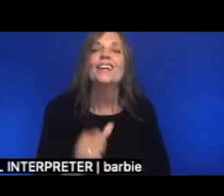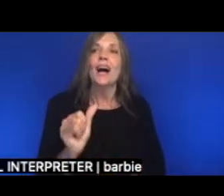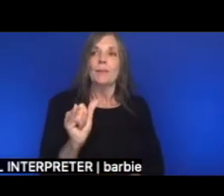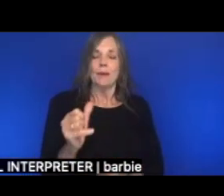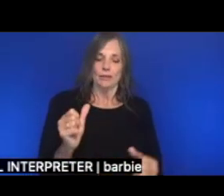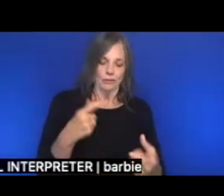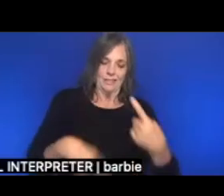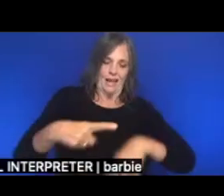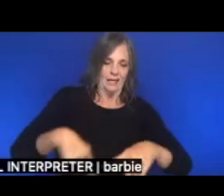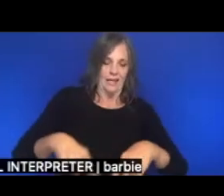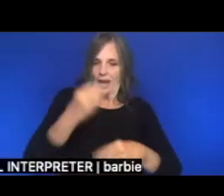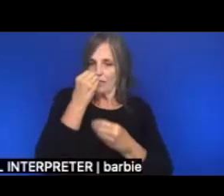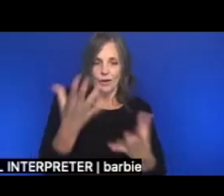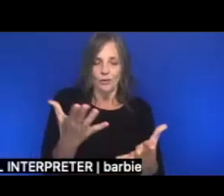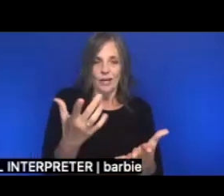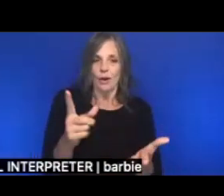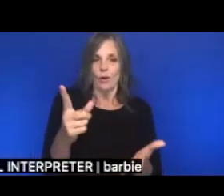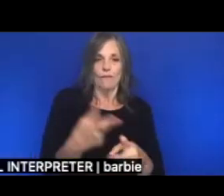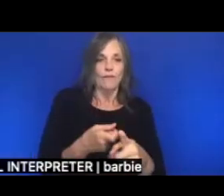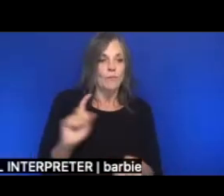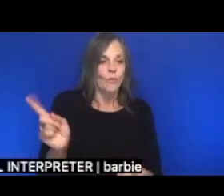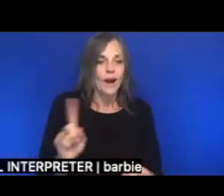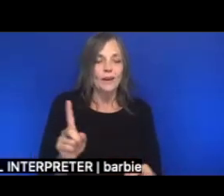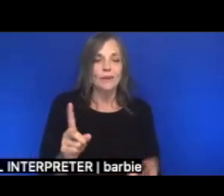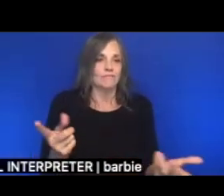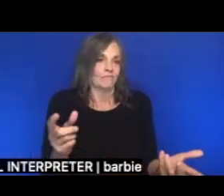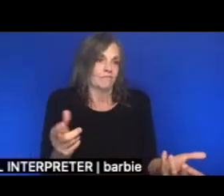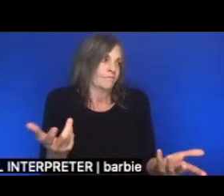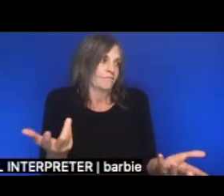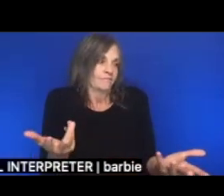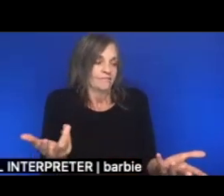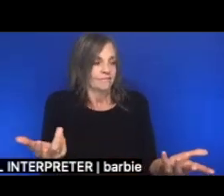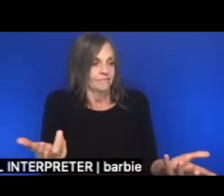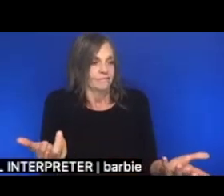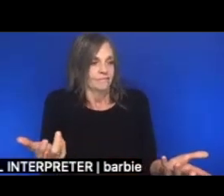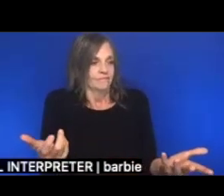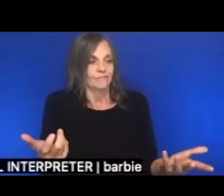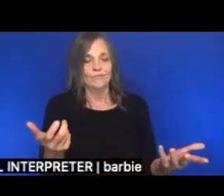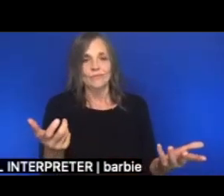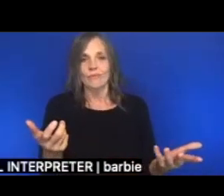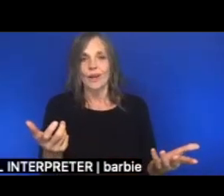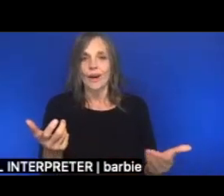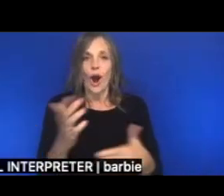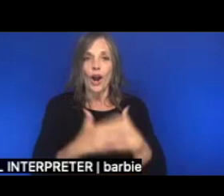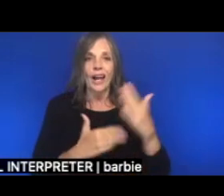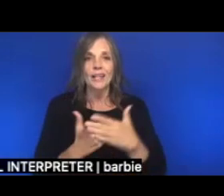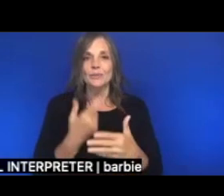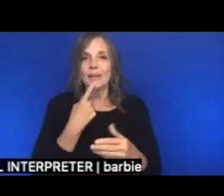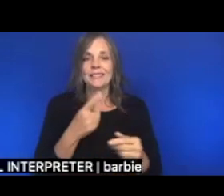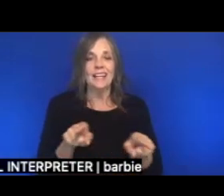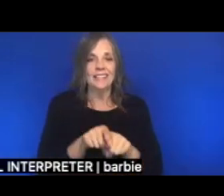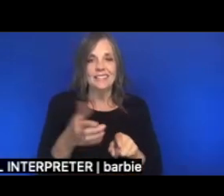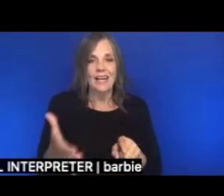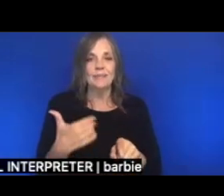where you are coming from, because there's nothing that, yeah, that we can kind of, yeah, with our hands, like we can say, this is sign a